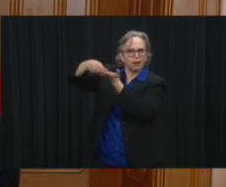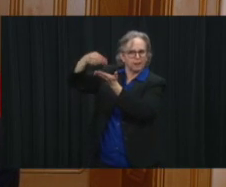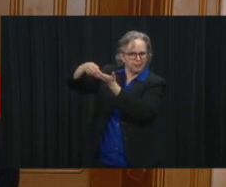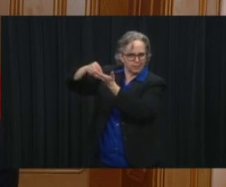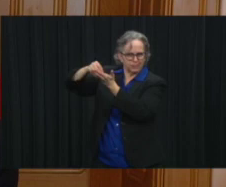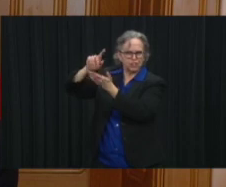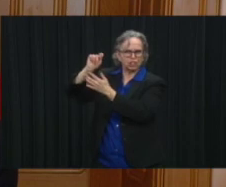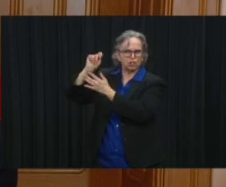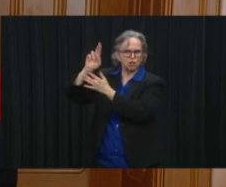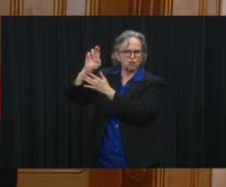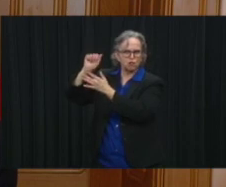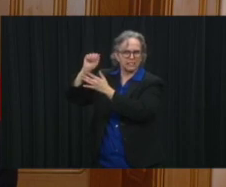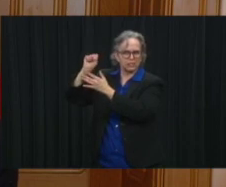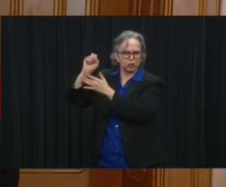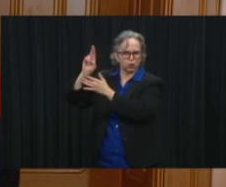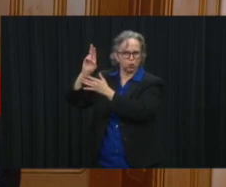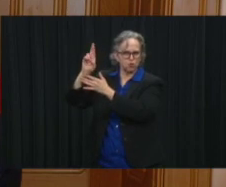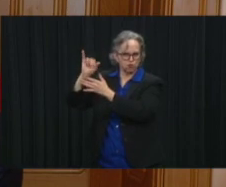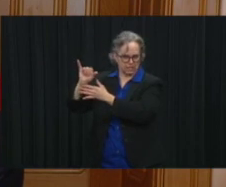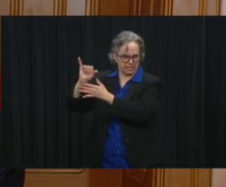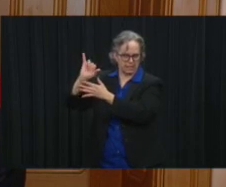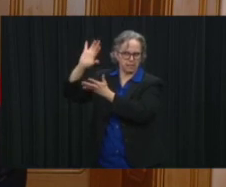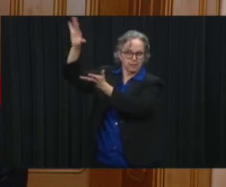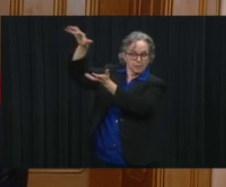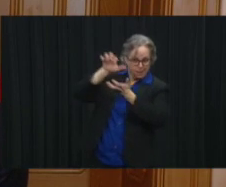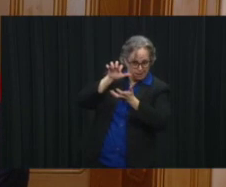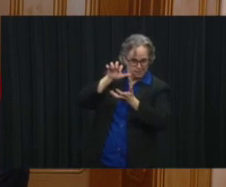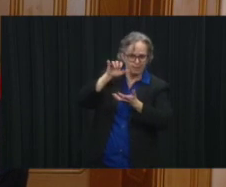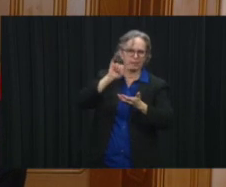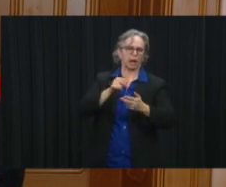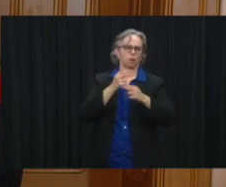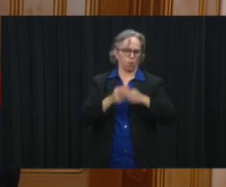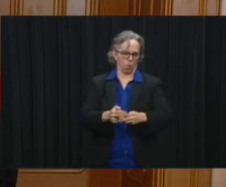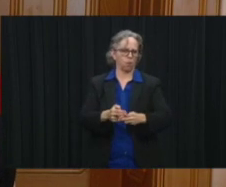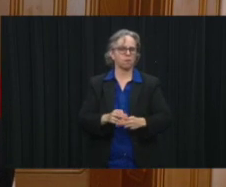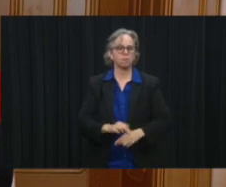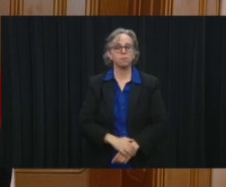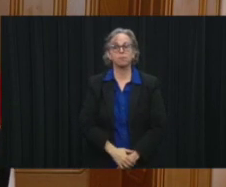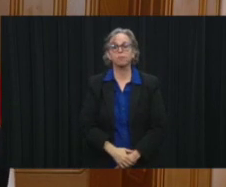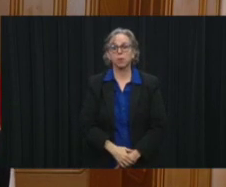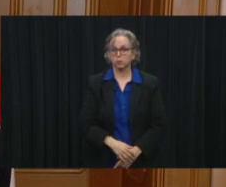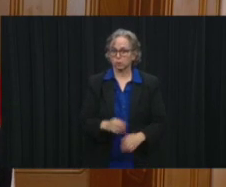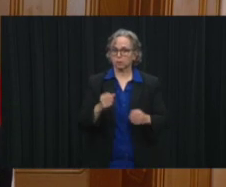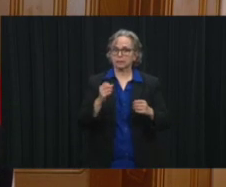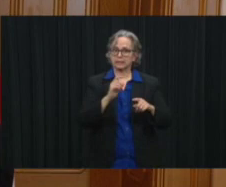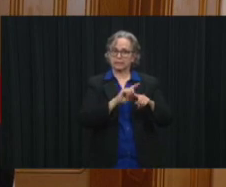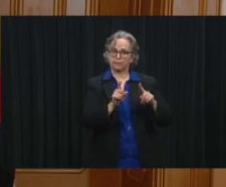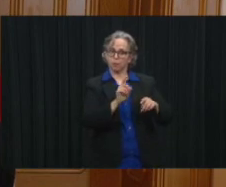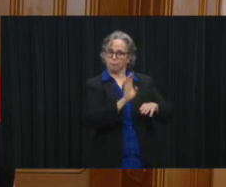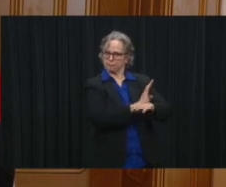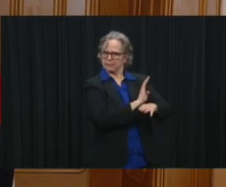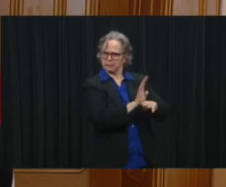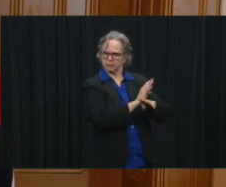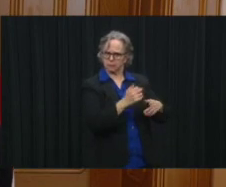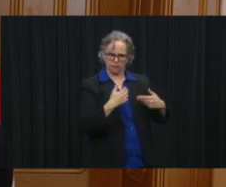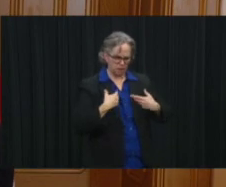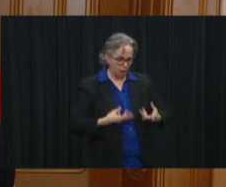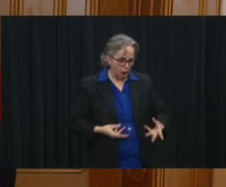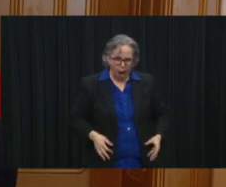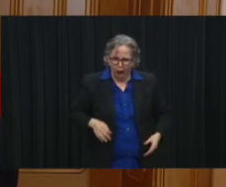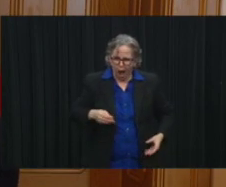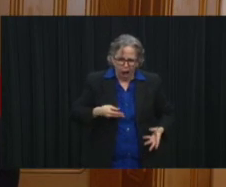of our businesses in Ohio that are right now bleeding cash, having a tough time getting a loan. They'll be able to get a loan through